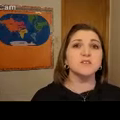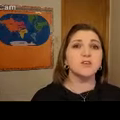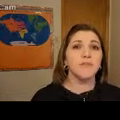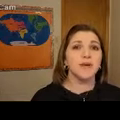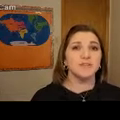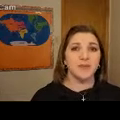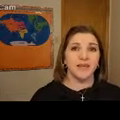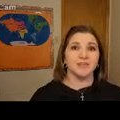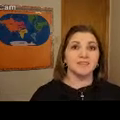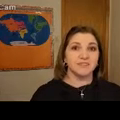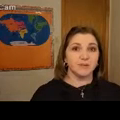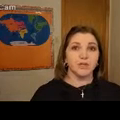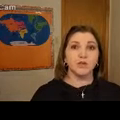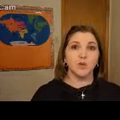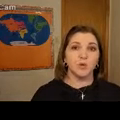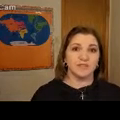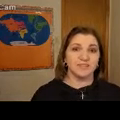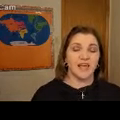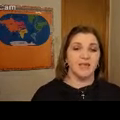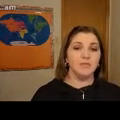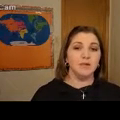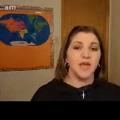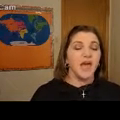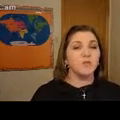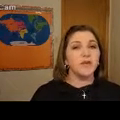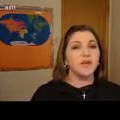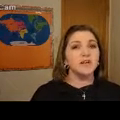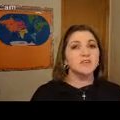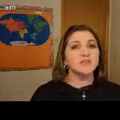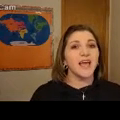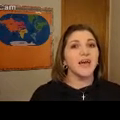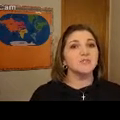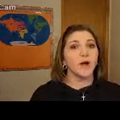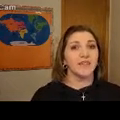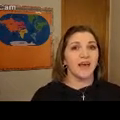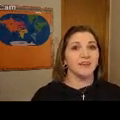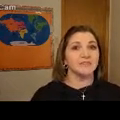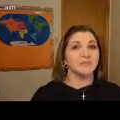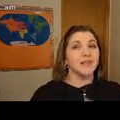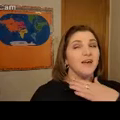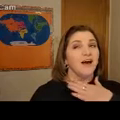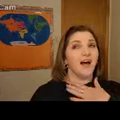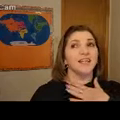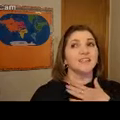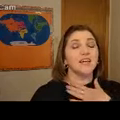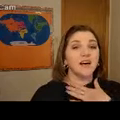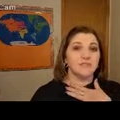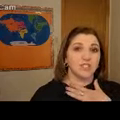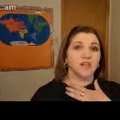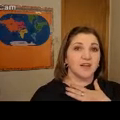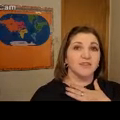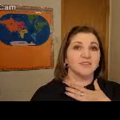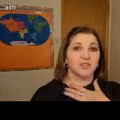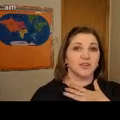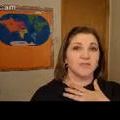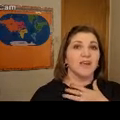also describe them as being similar or the same. And we could also say as well as. I love